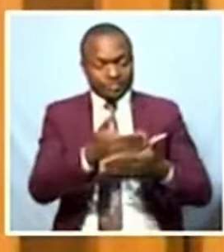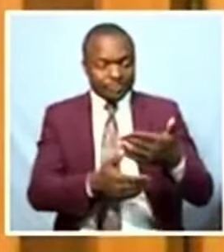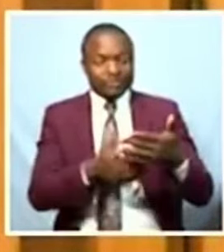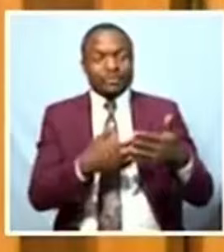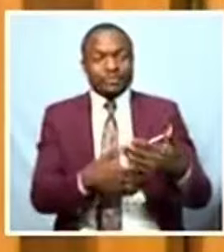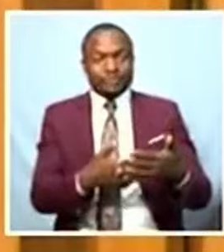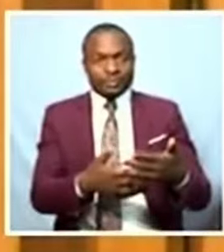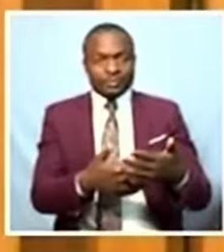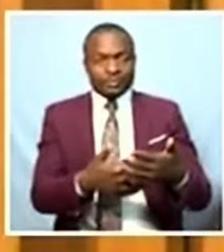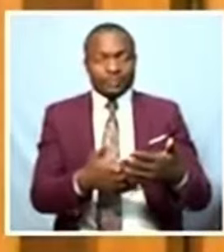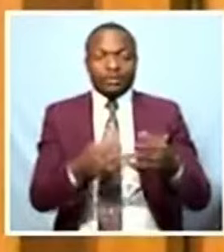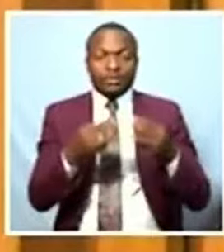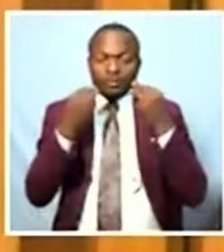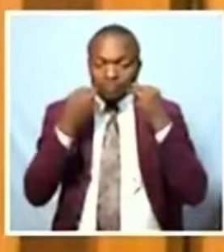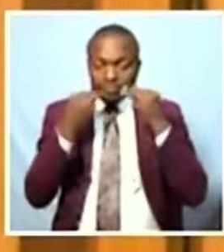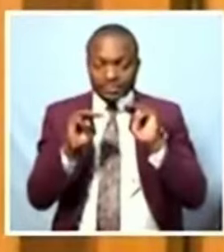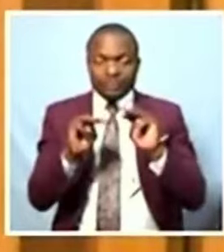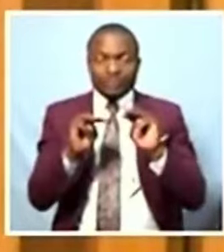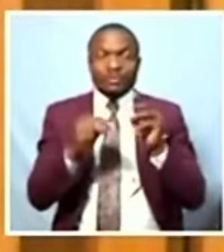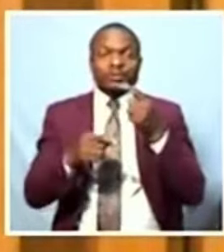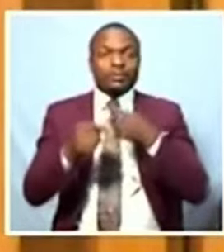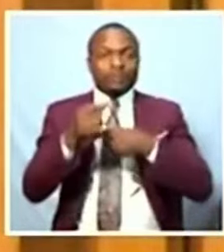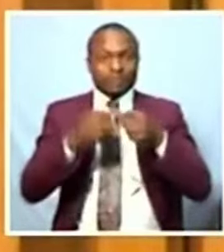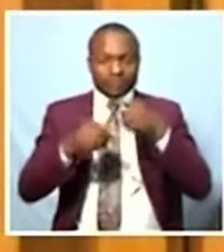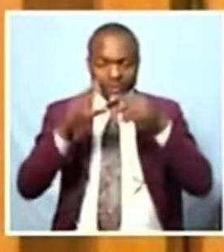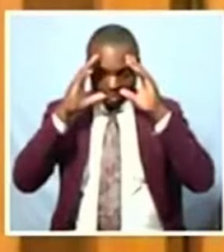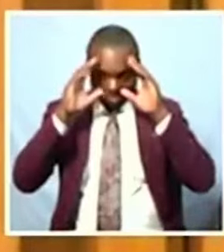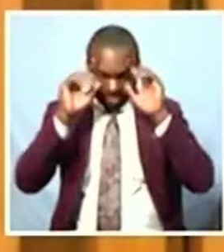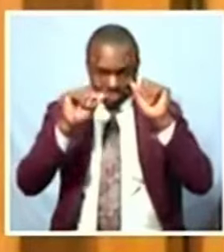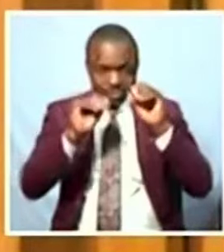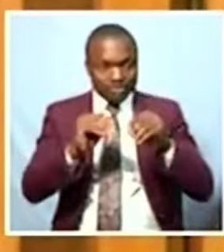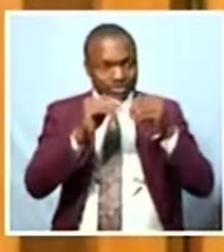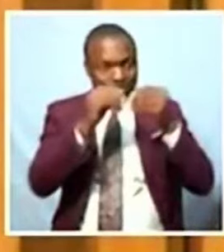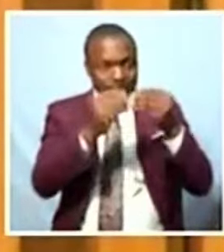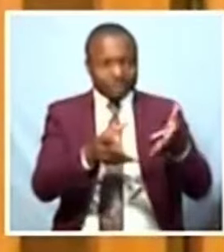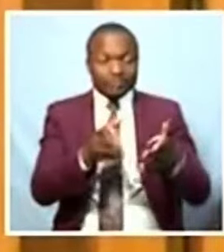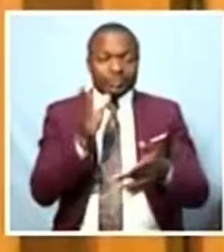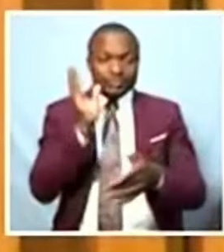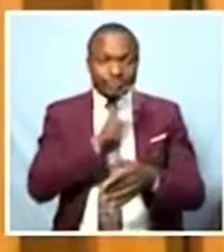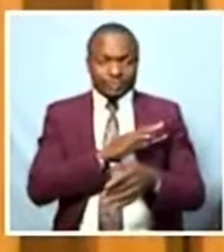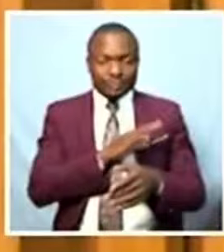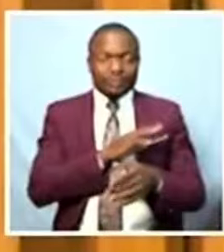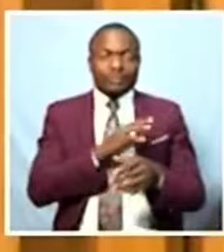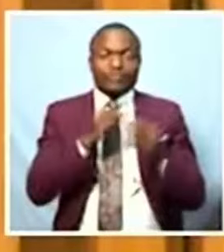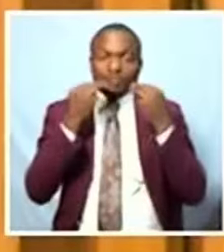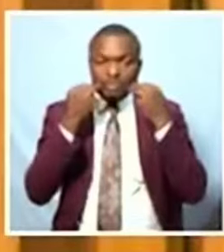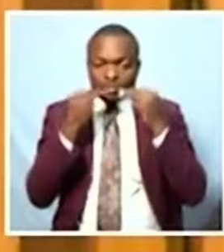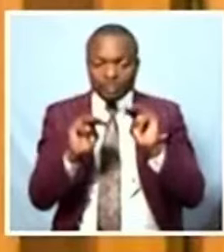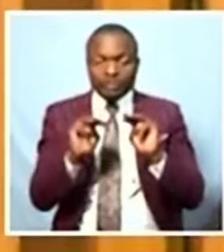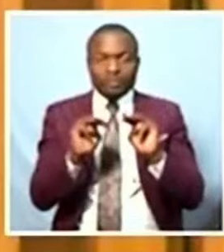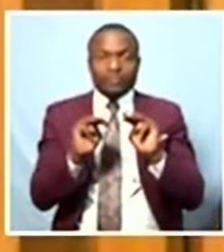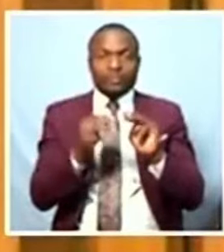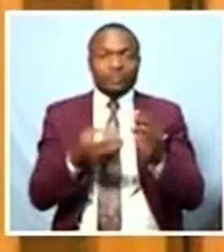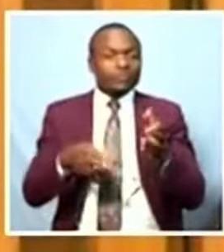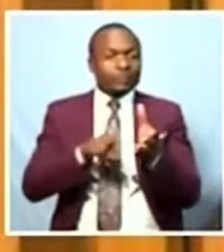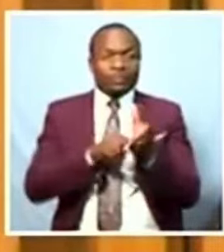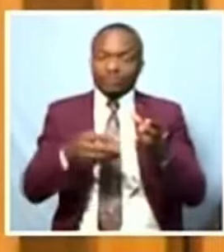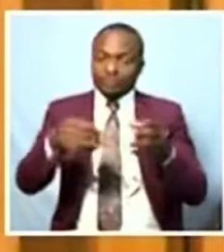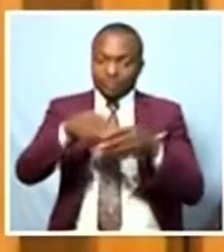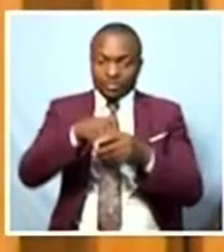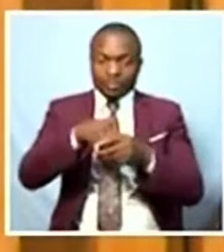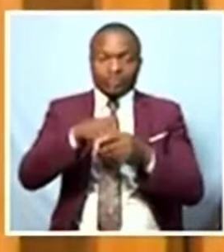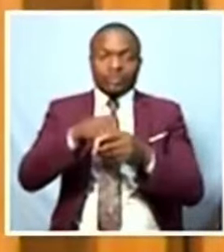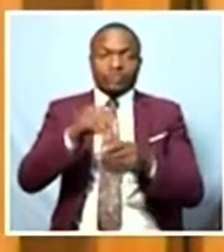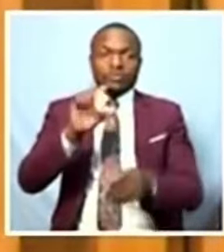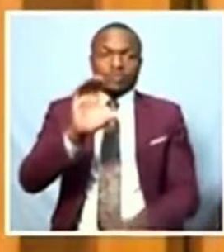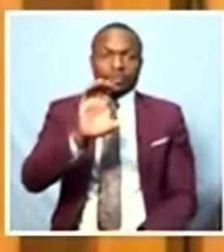and there was a message from the President that was delivered on the floor of the House, and the message was on the reconsideration of the